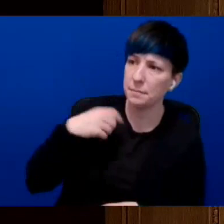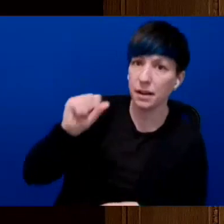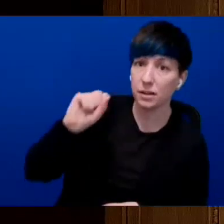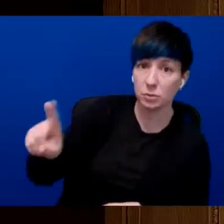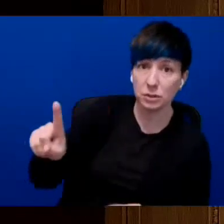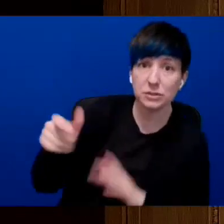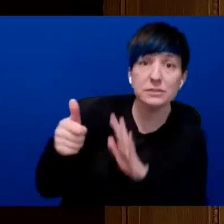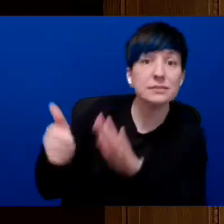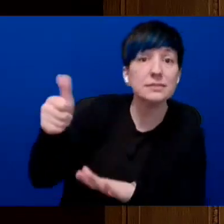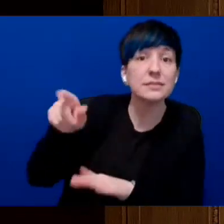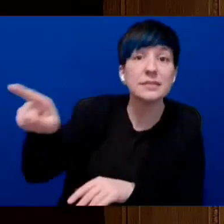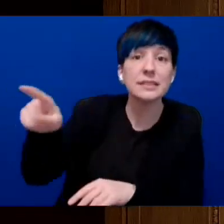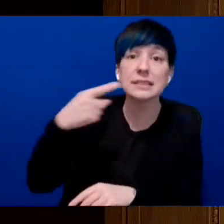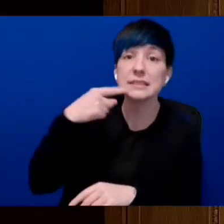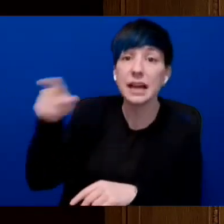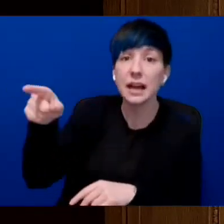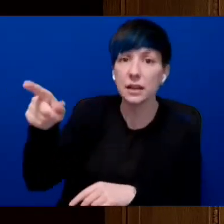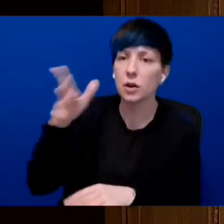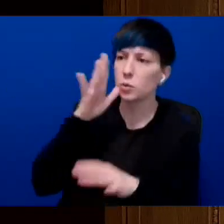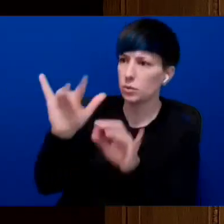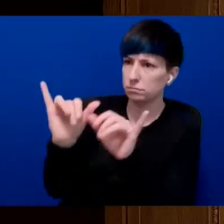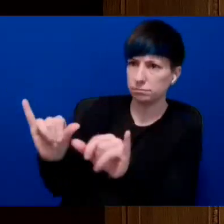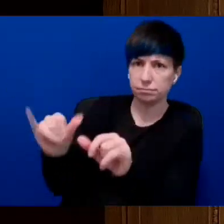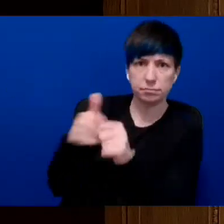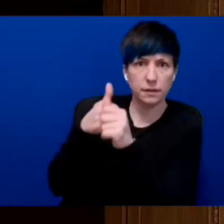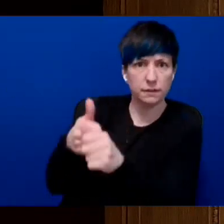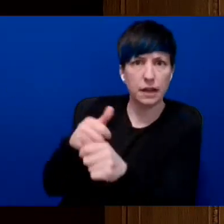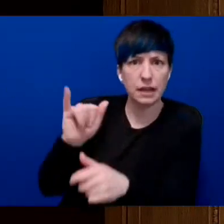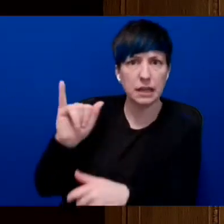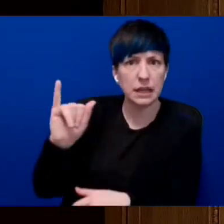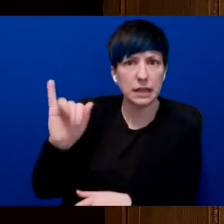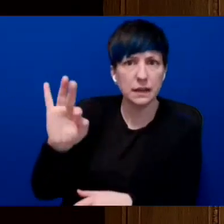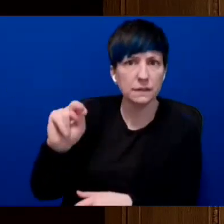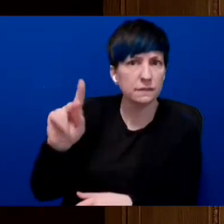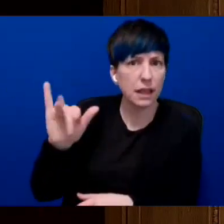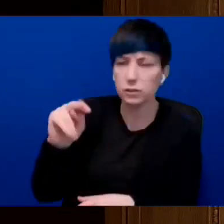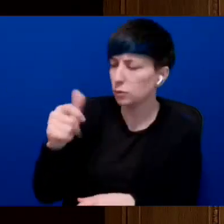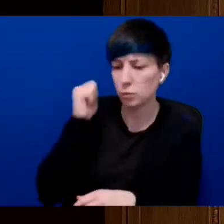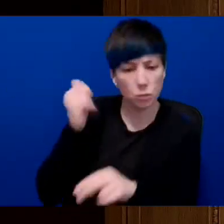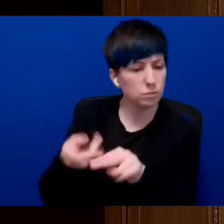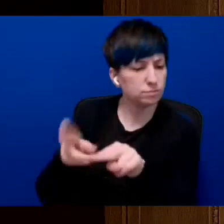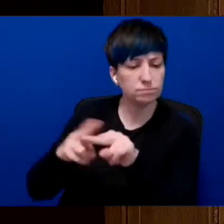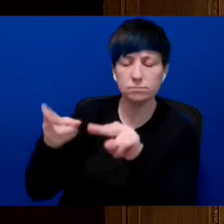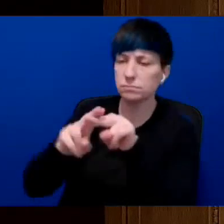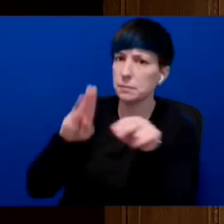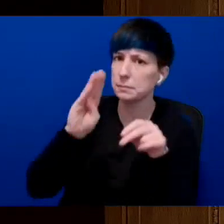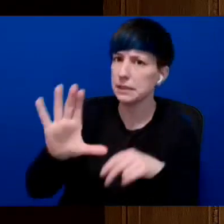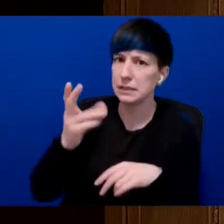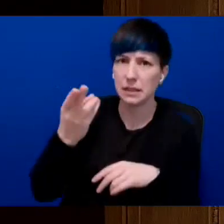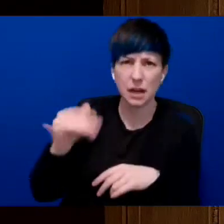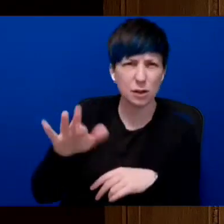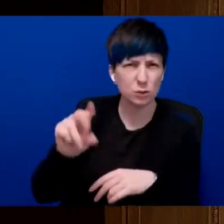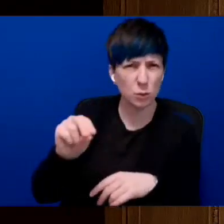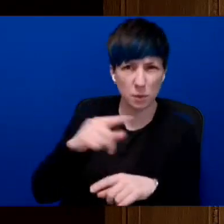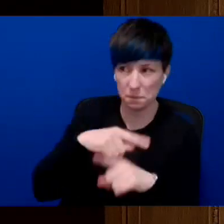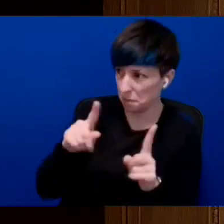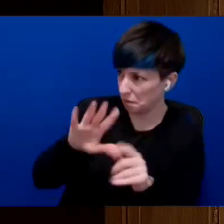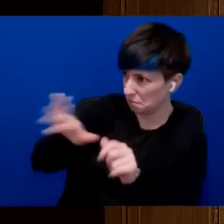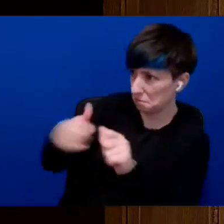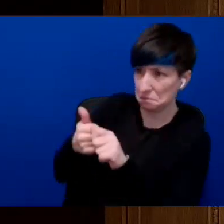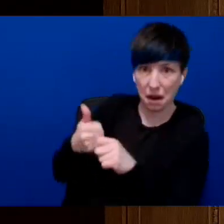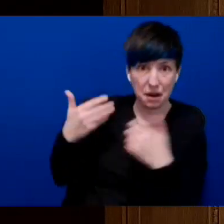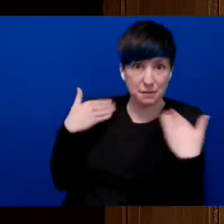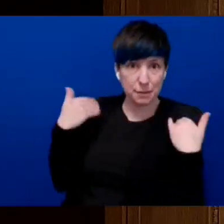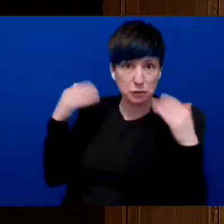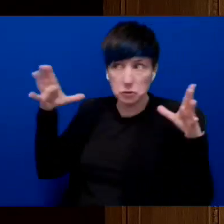annual rate of inflation? At the same time, he and the Cabinet are quietly signing orders that would allow for a